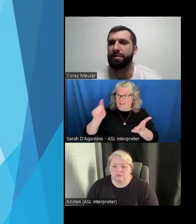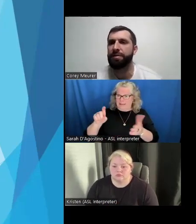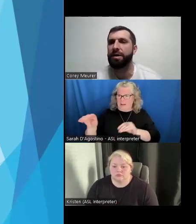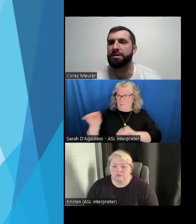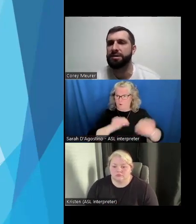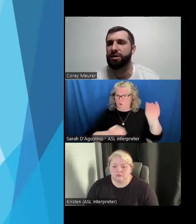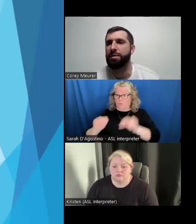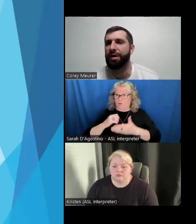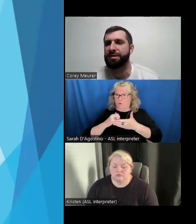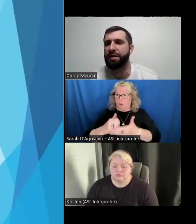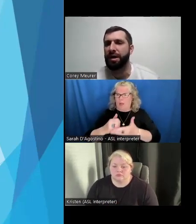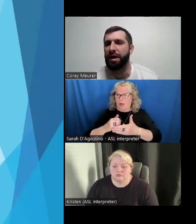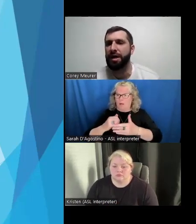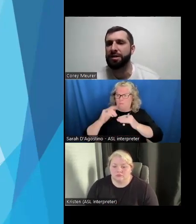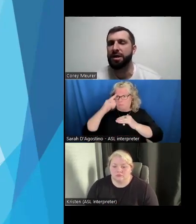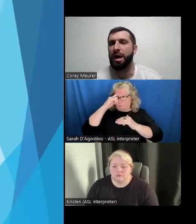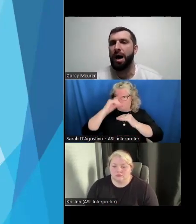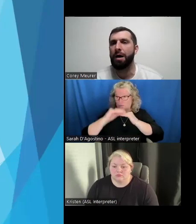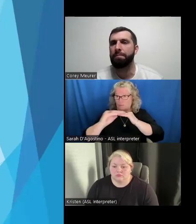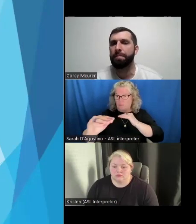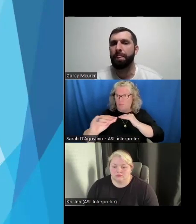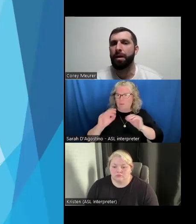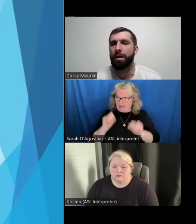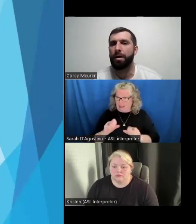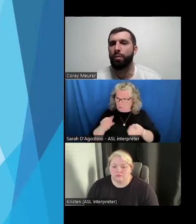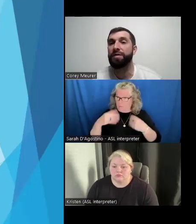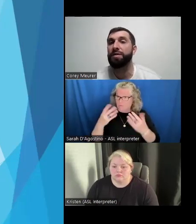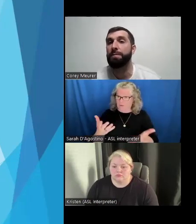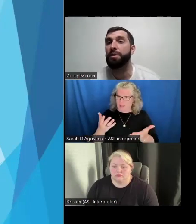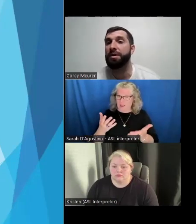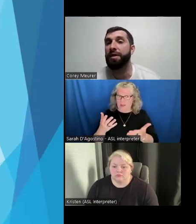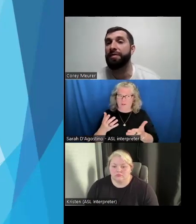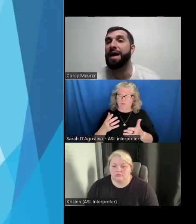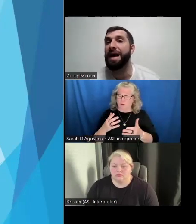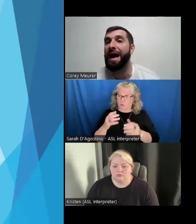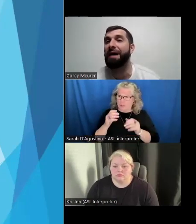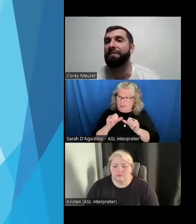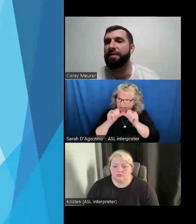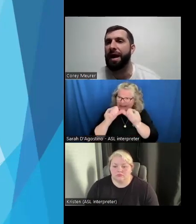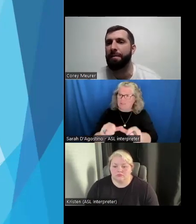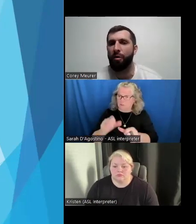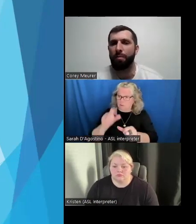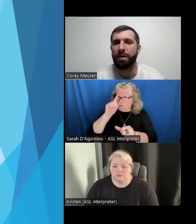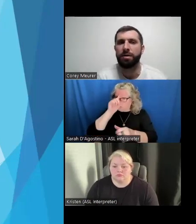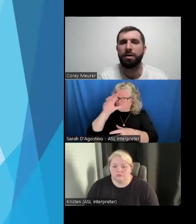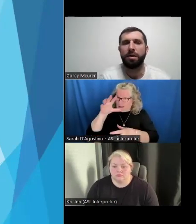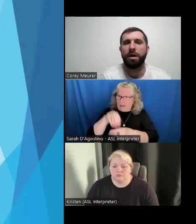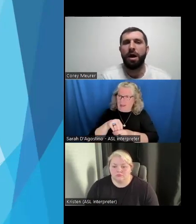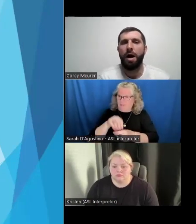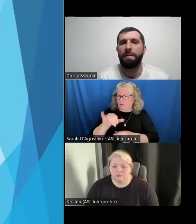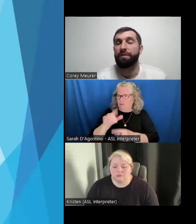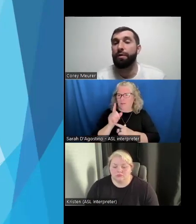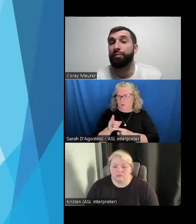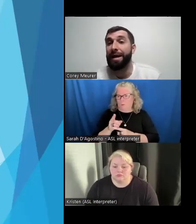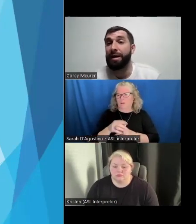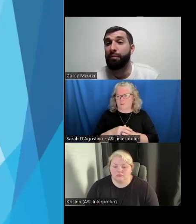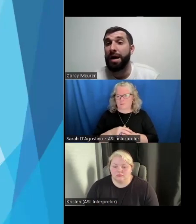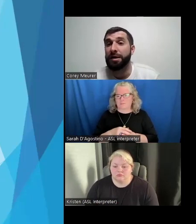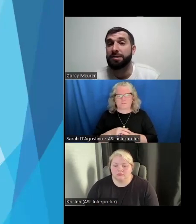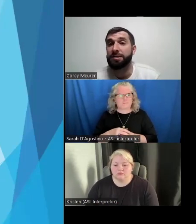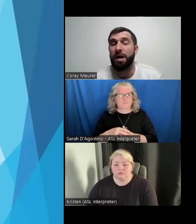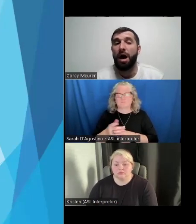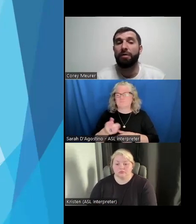keeps them in there to still be present and engaged with the ability that they have in that moment? Different